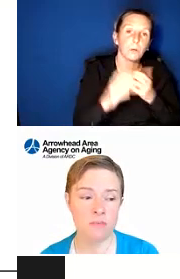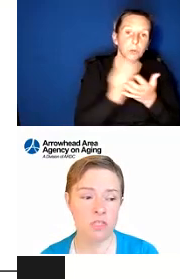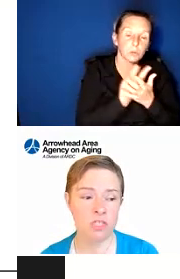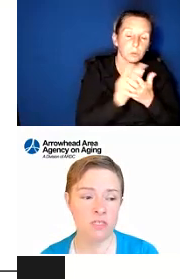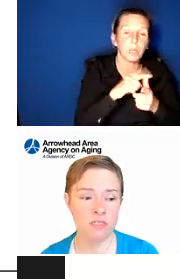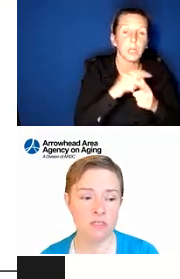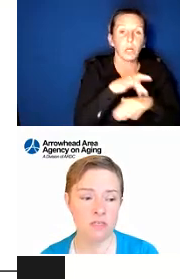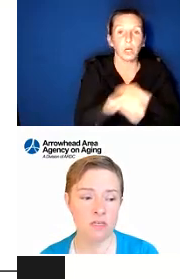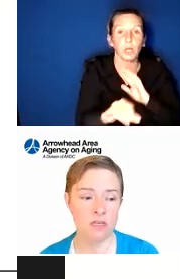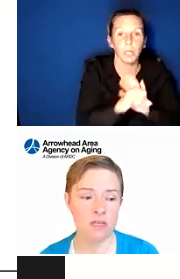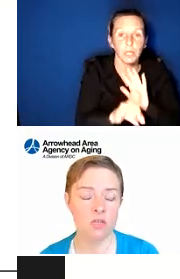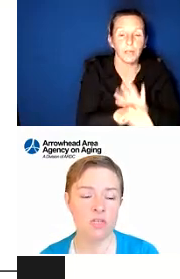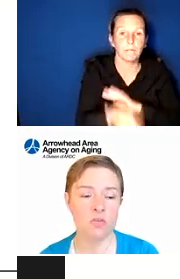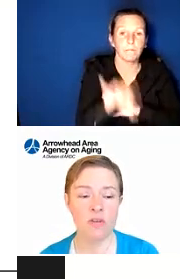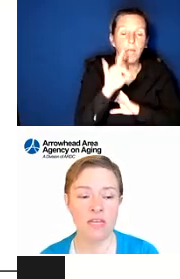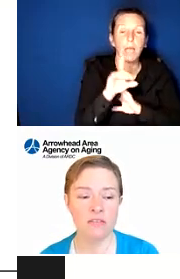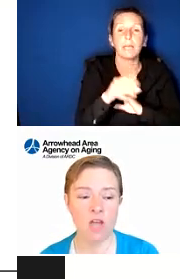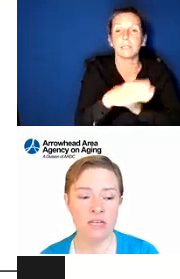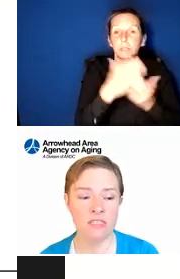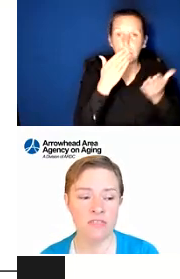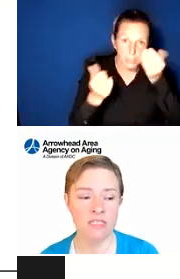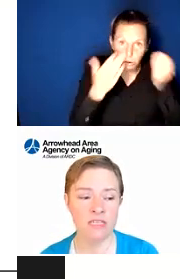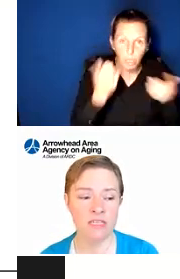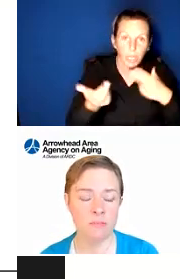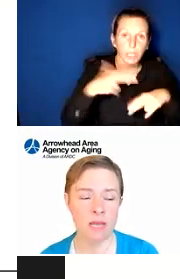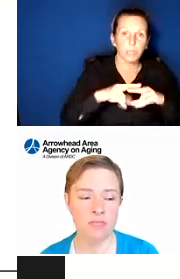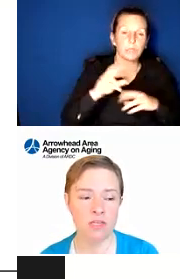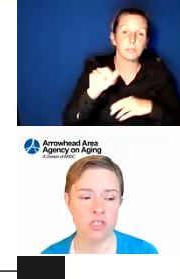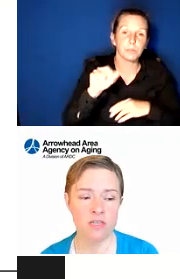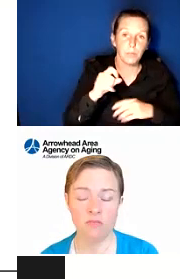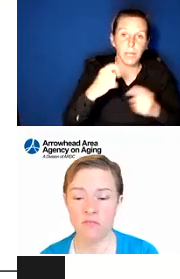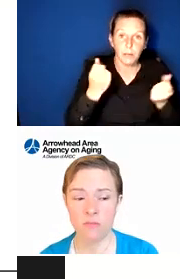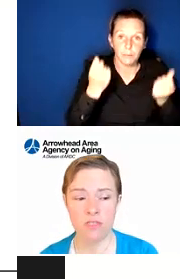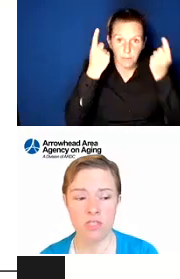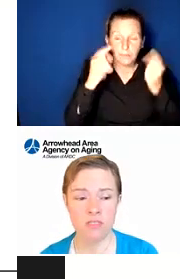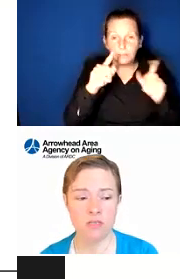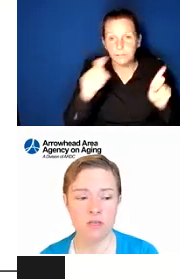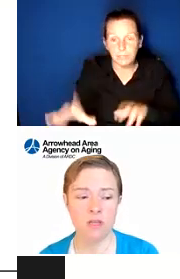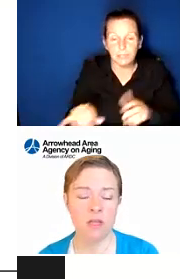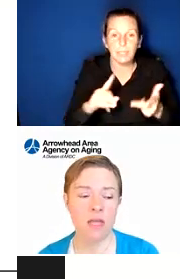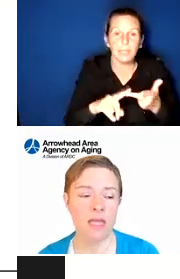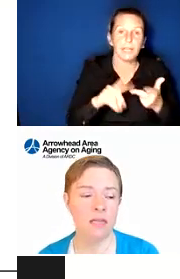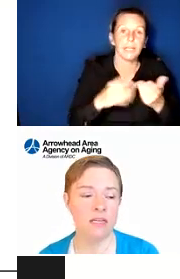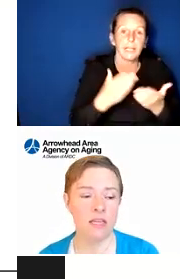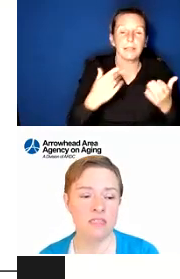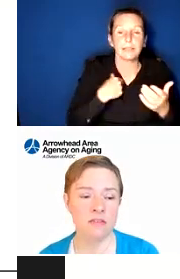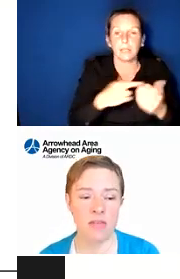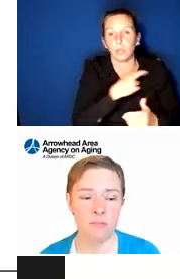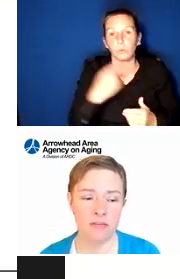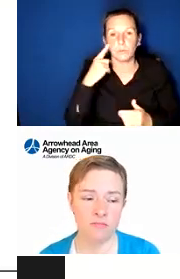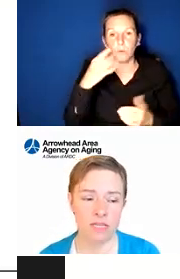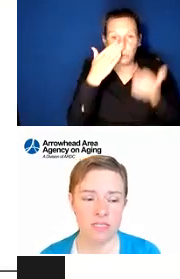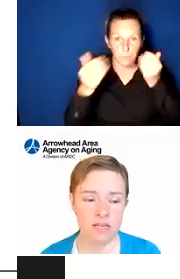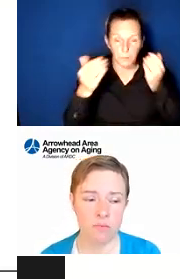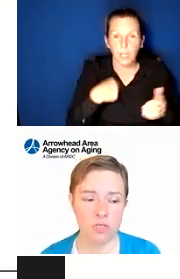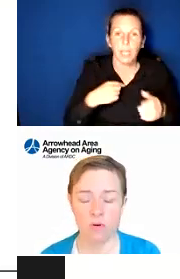identification of dementias, increase the rate of cognitive testing in populations at risk for dementias, and connecting family